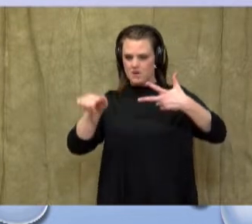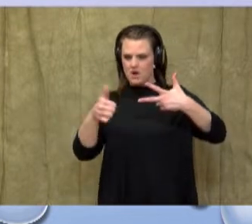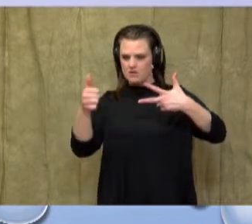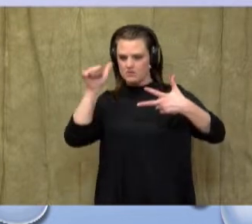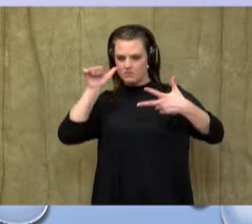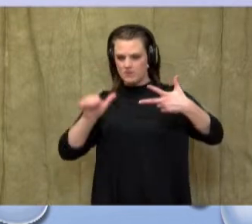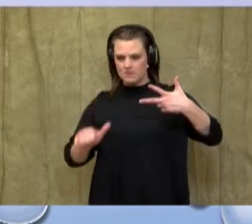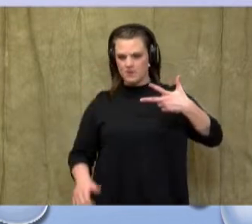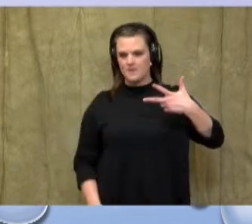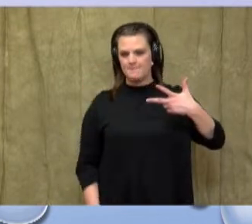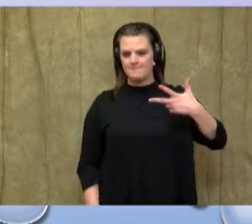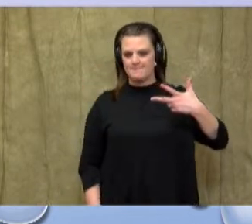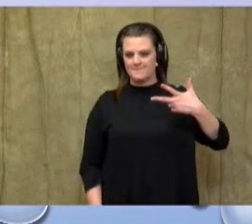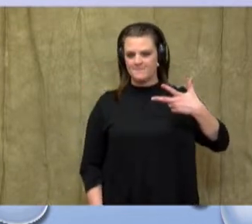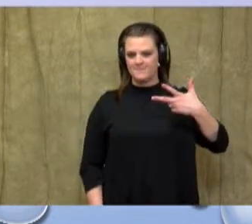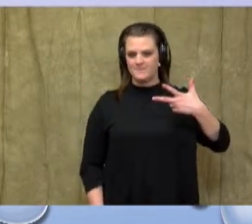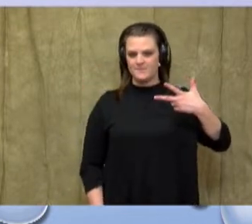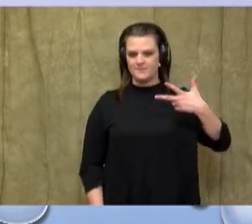have?